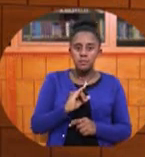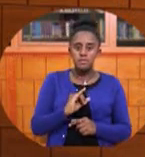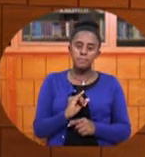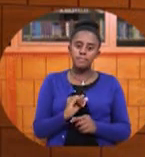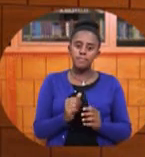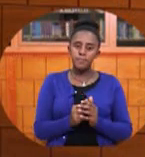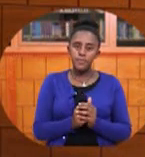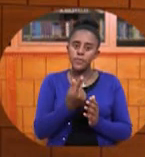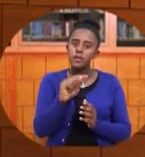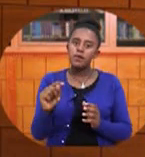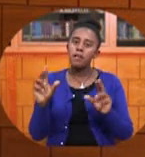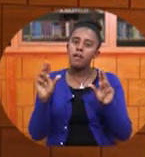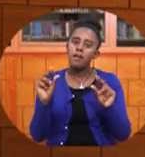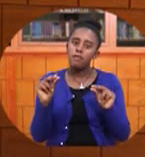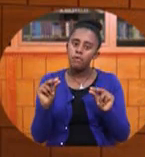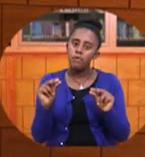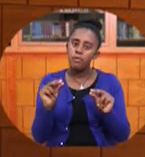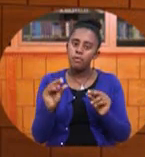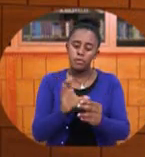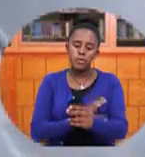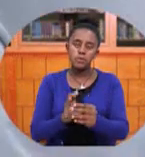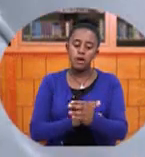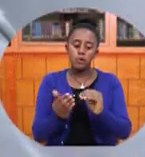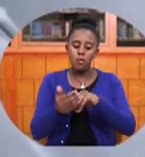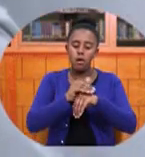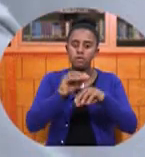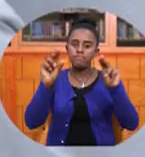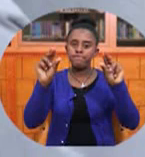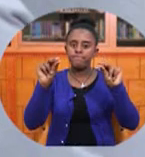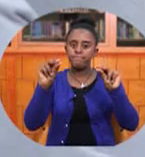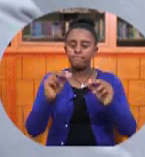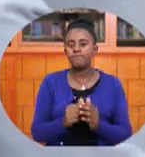is they have no cell wall.